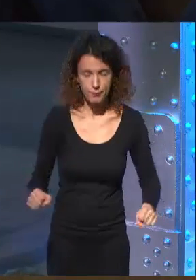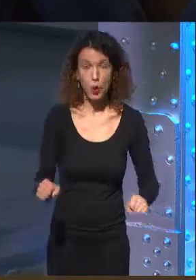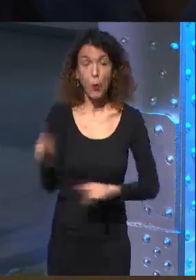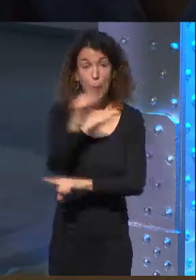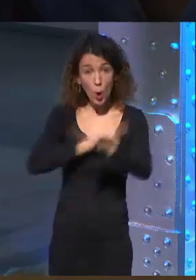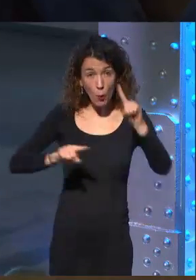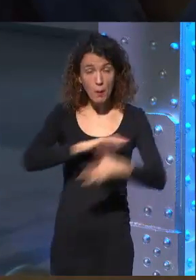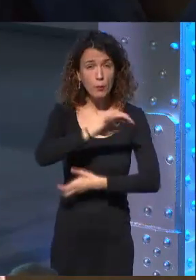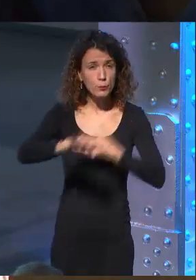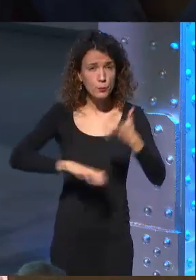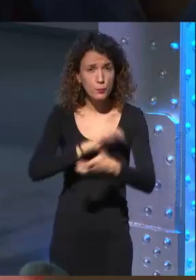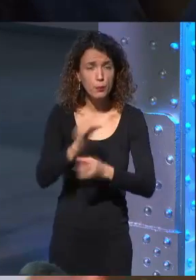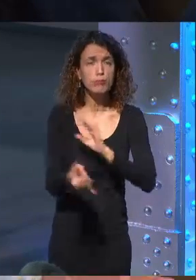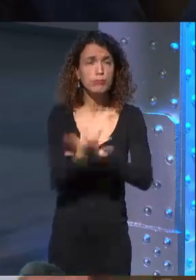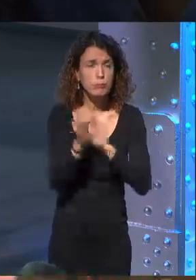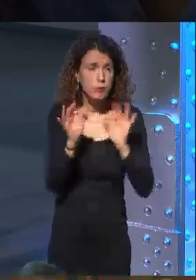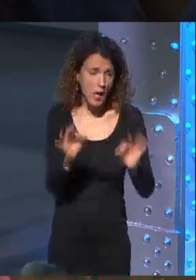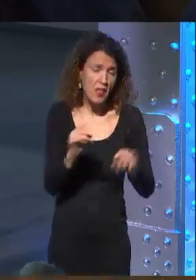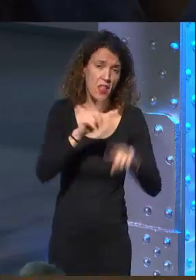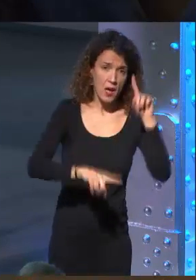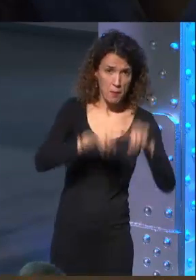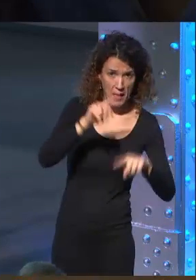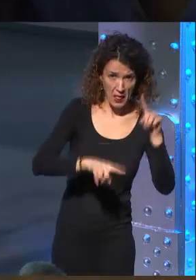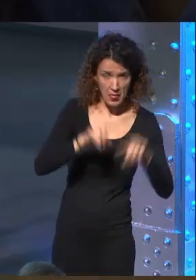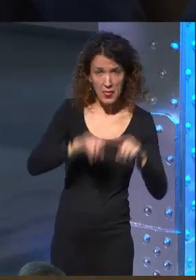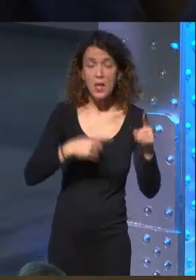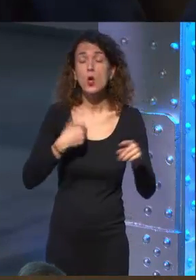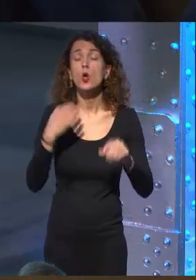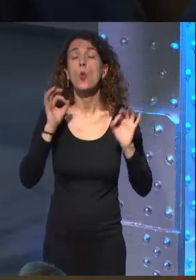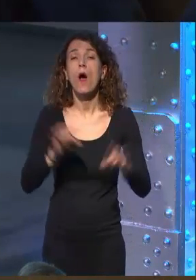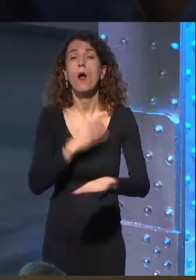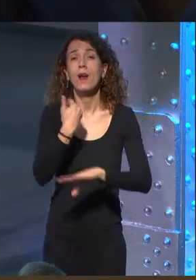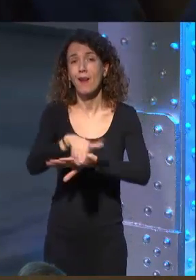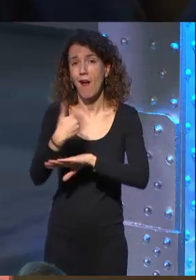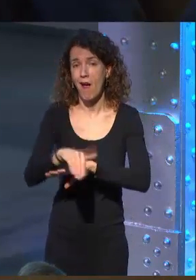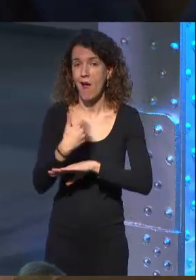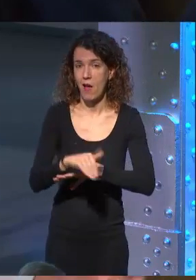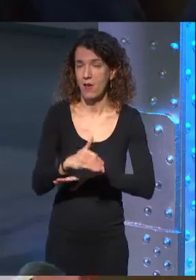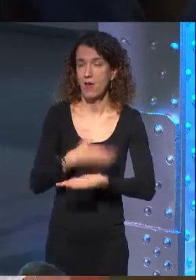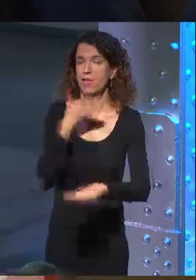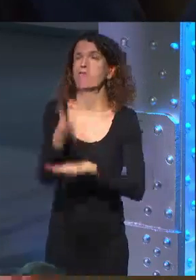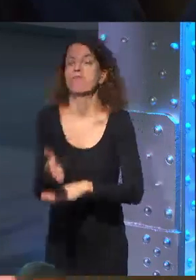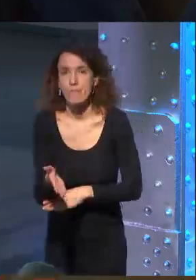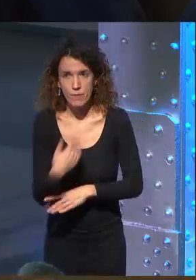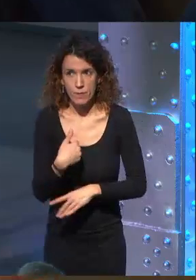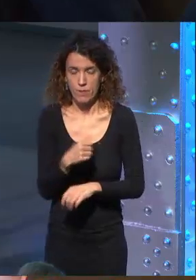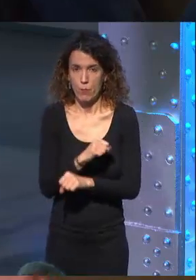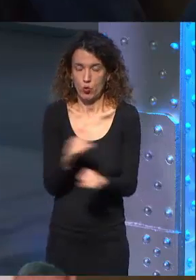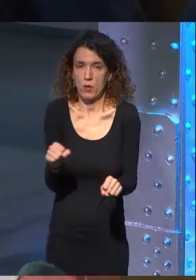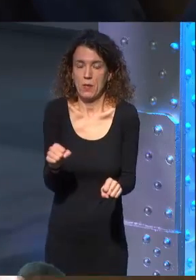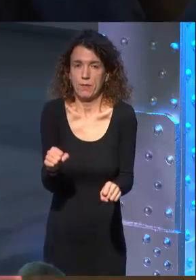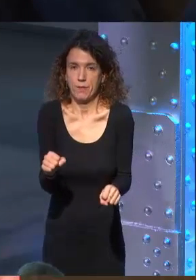scenario. Problems, events, of course, will emerge. more or less, as when we go out to the street.